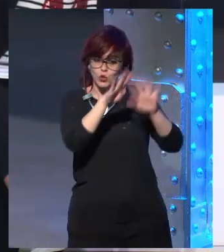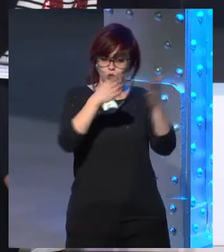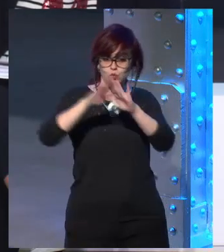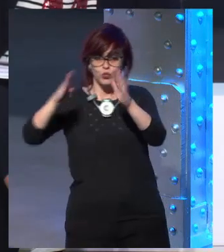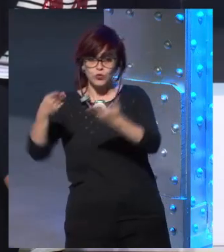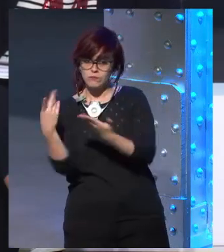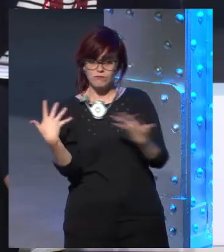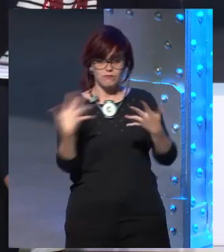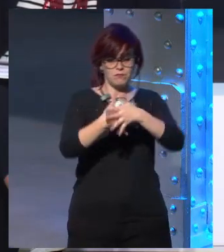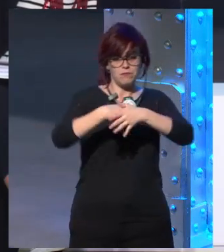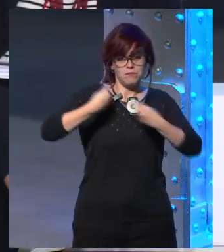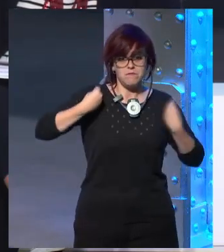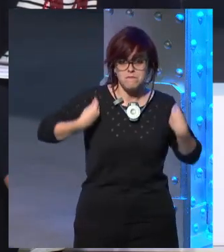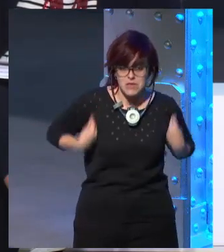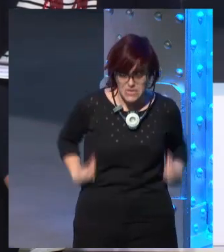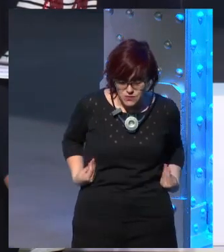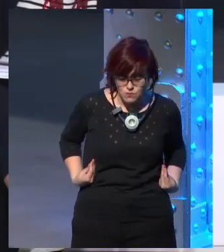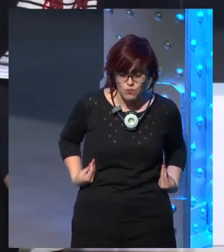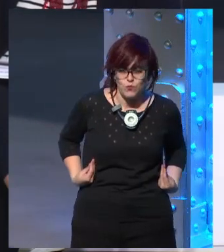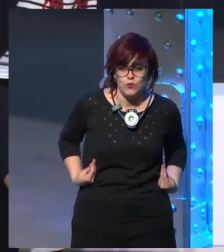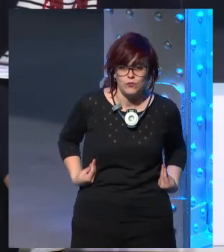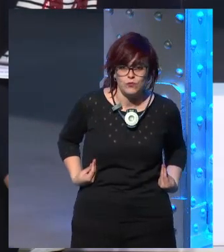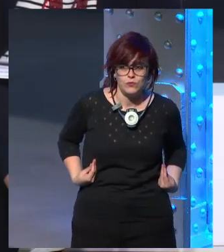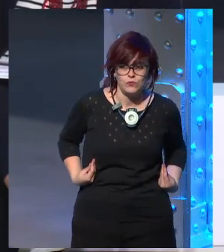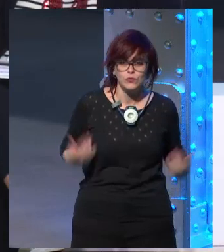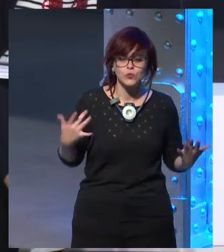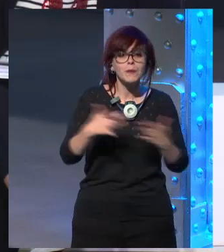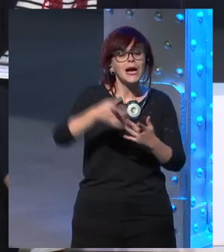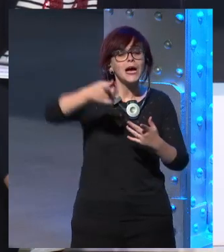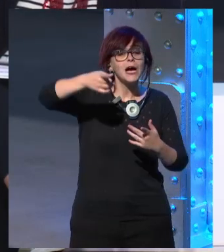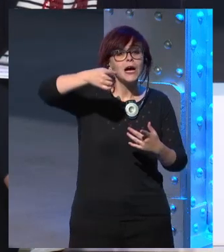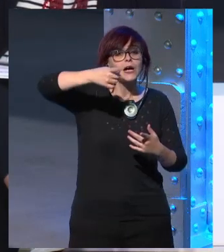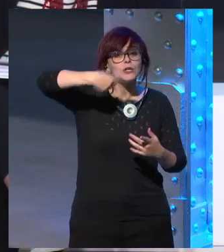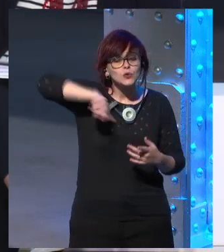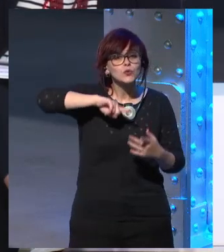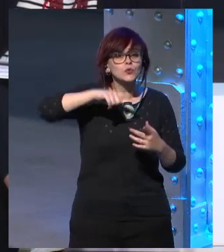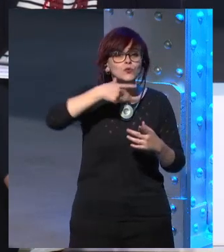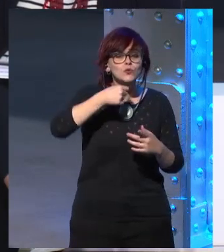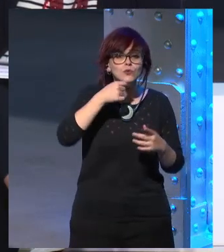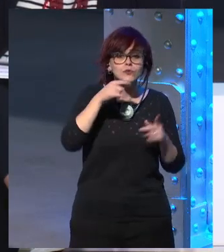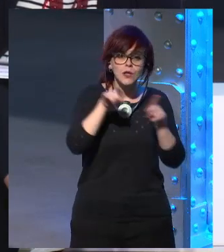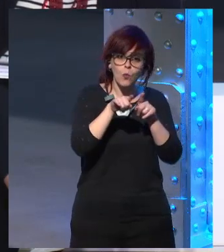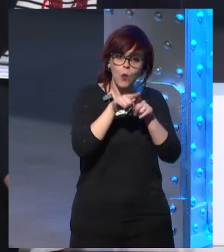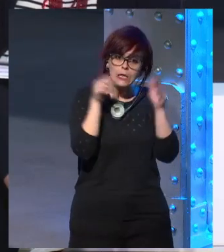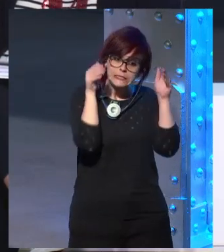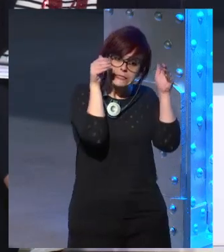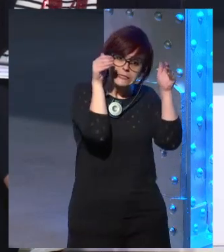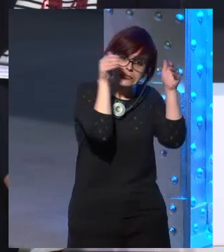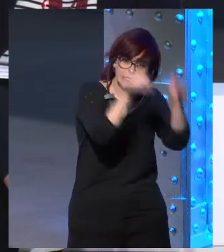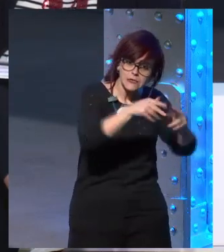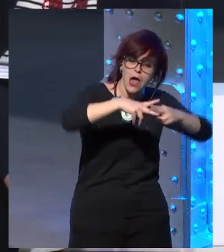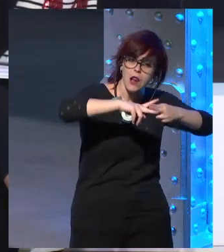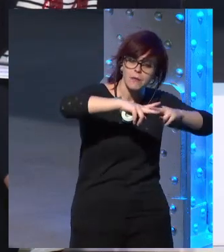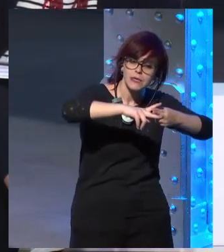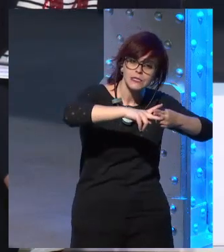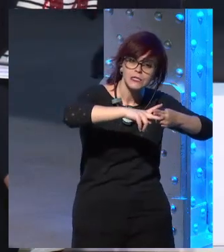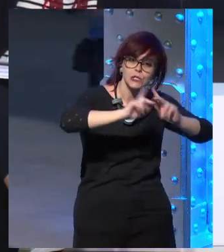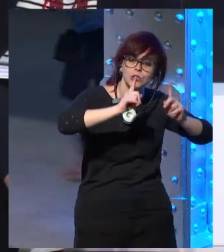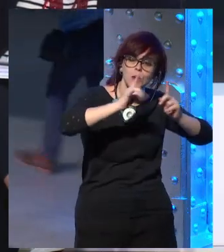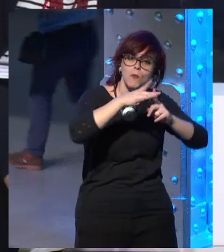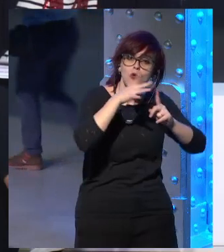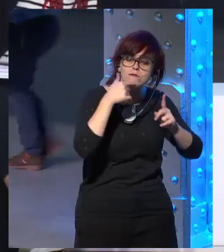media, because it's happening with these new tools, it's actually the same behavior. And we need to be doing the same kind of